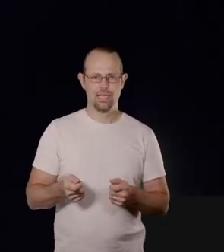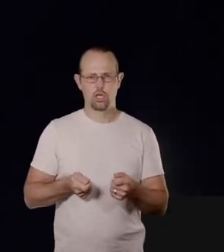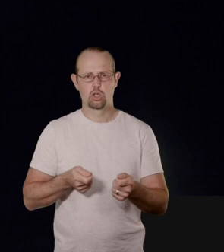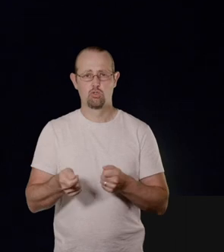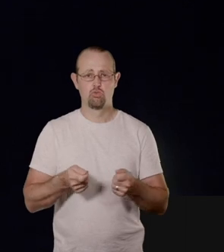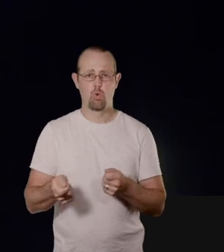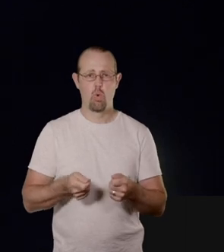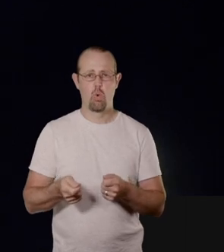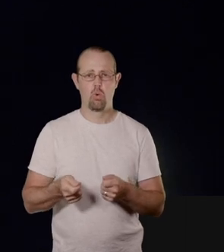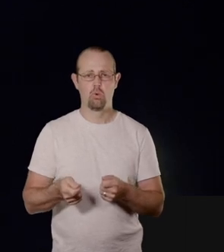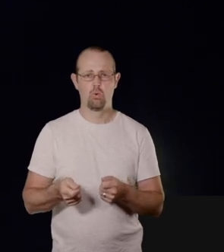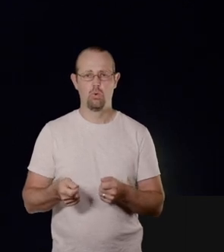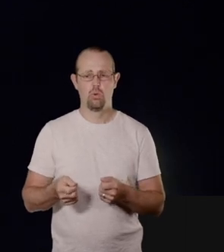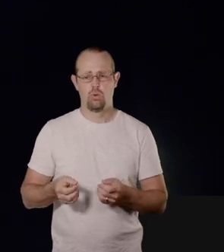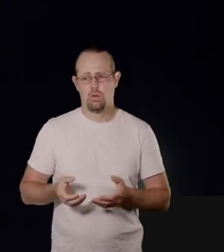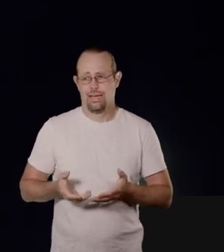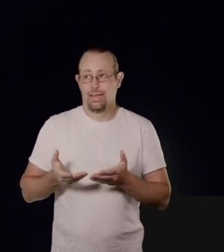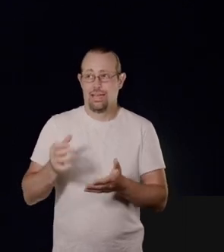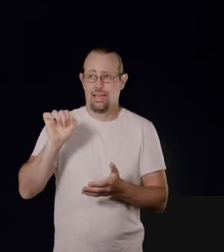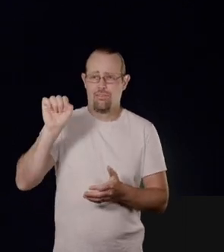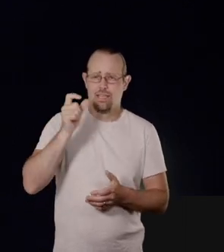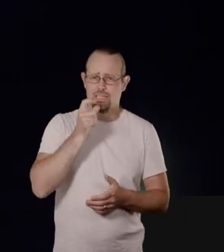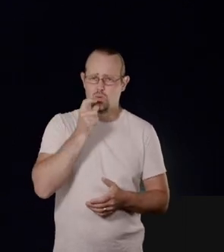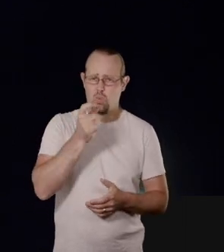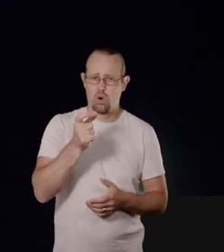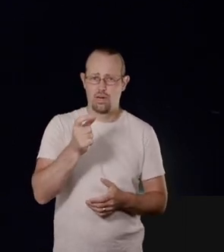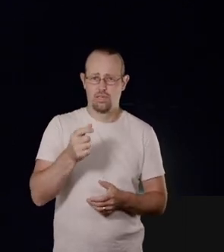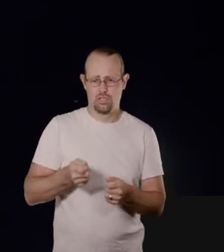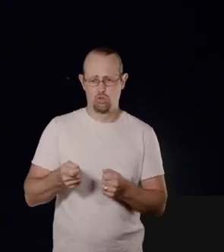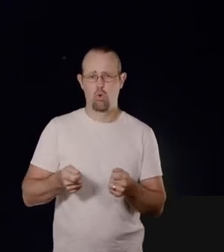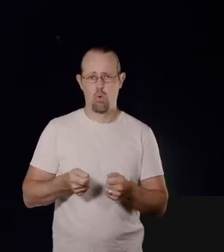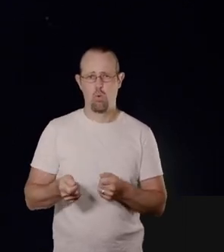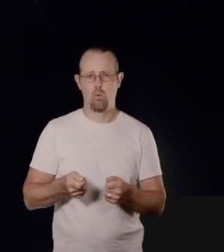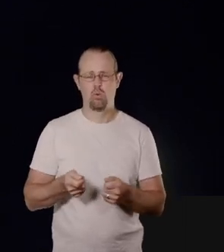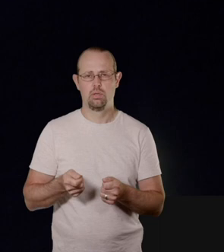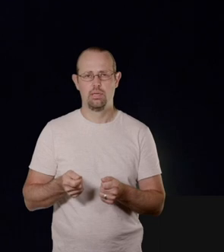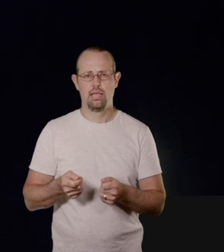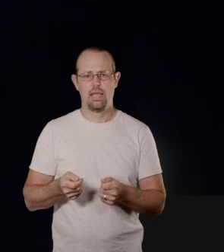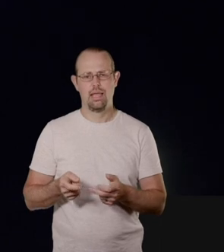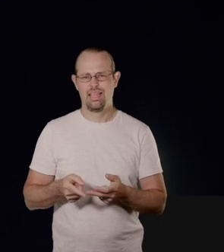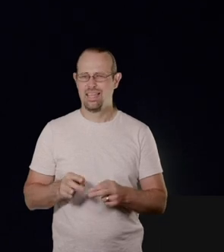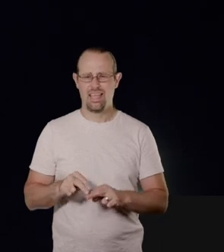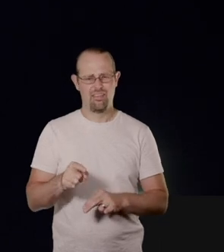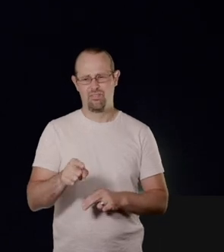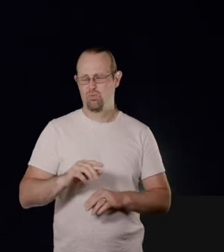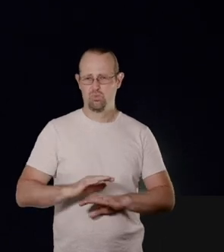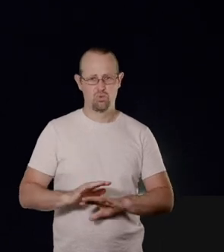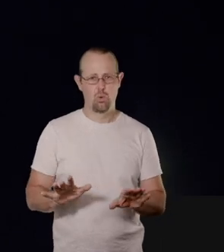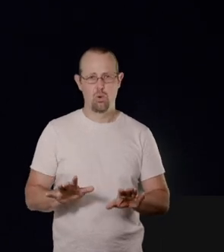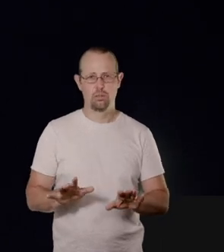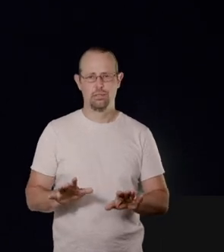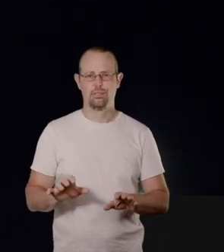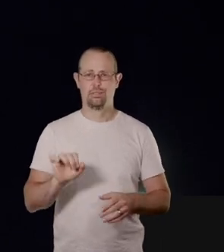to govern. Give it the run of the house. Those are strong words, folks. But you know what? If you don't, your own worries